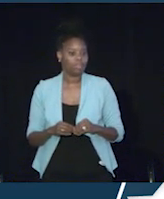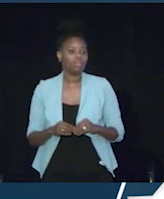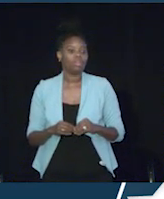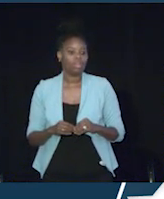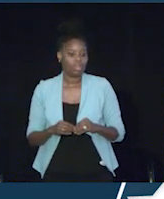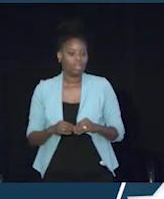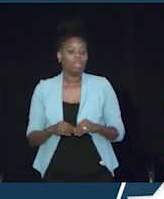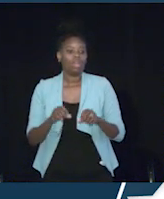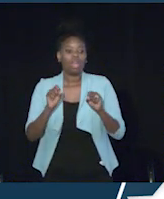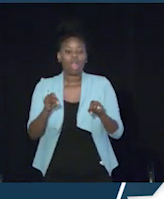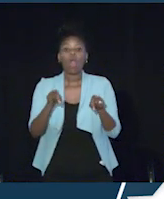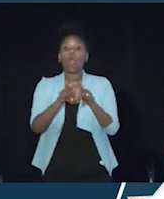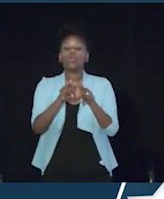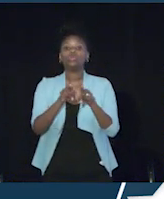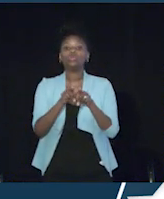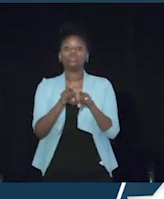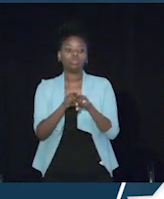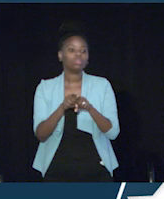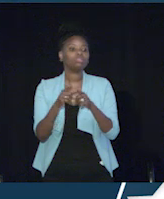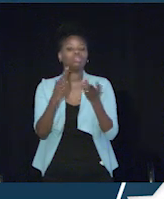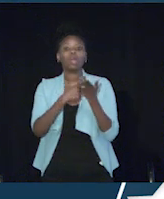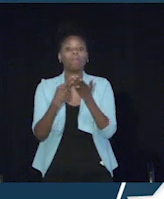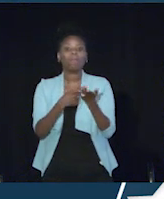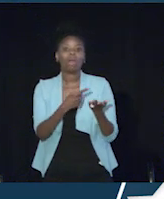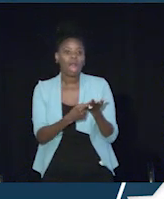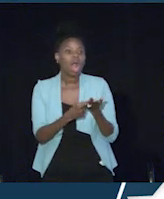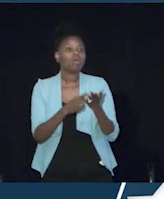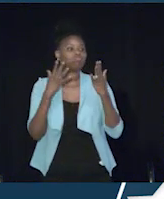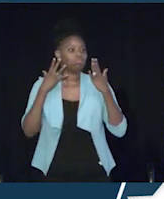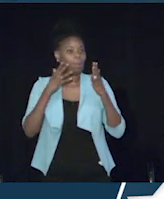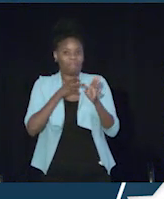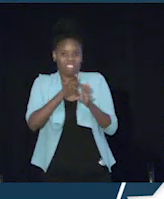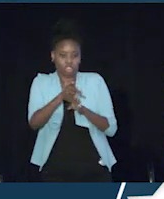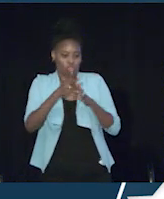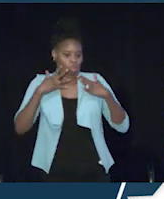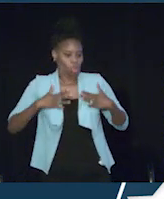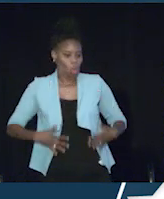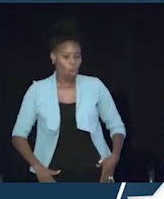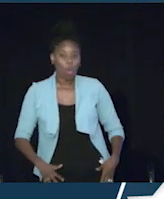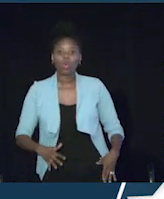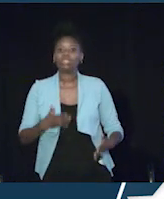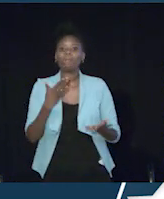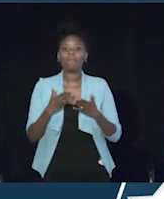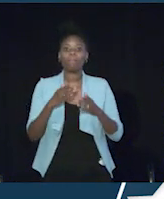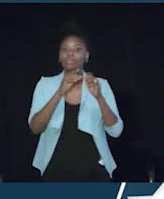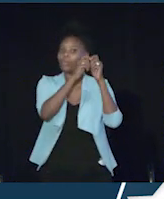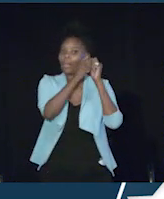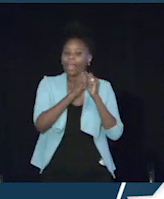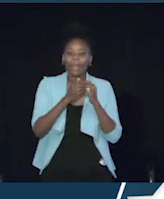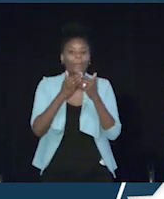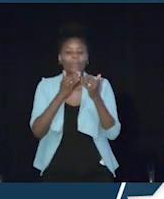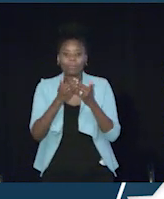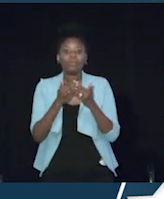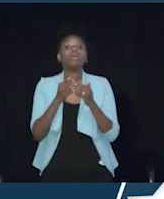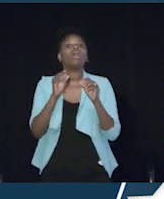instruction on grooming, punctuality, attendance, and kind of any other job-related